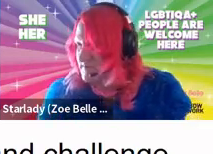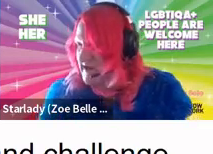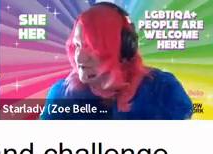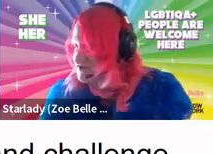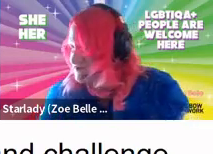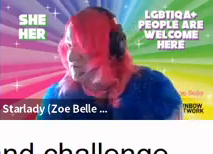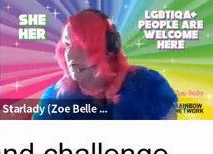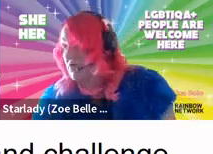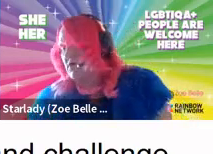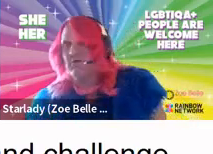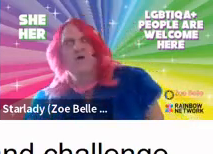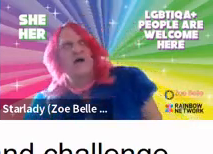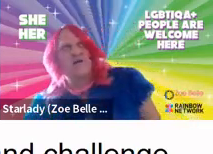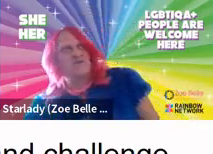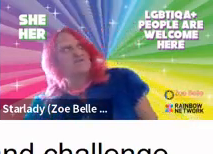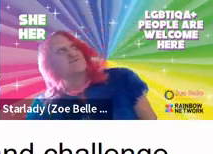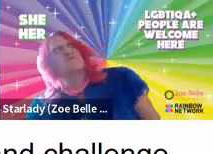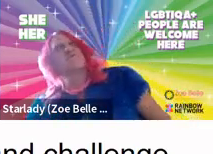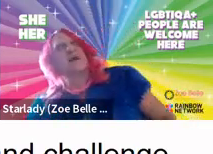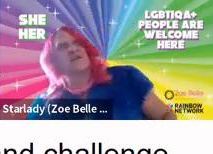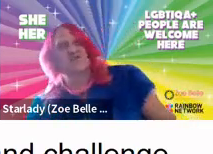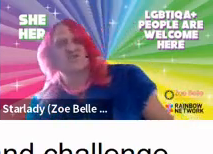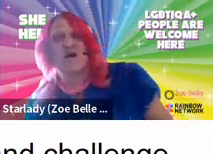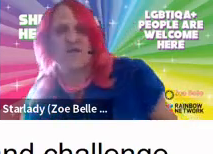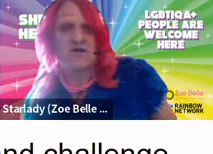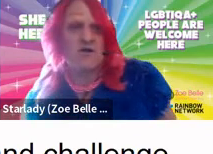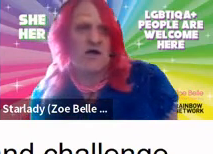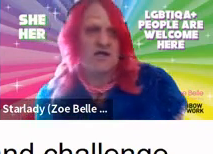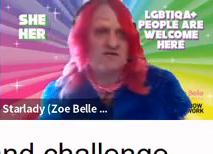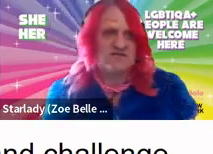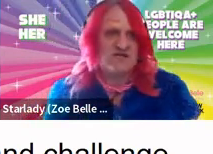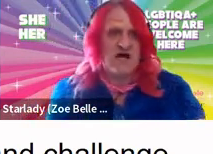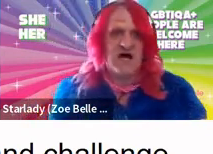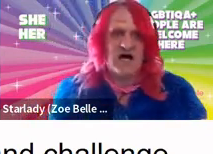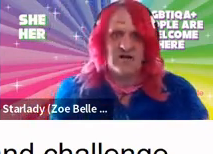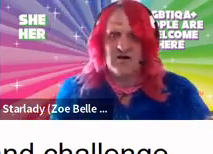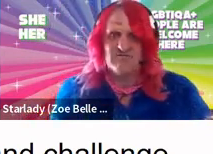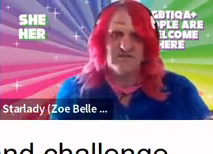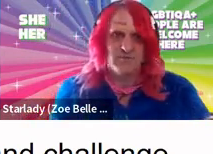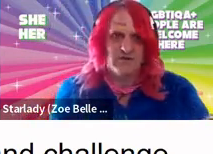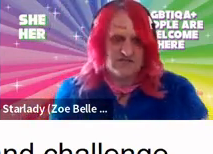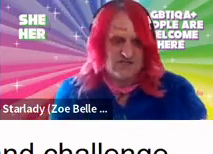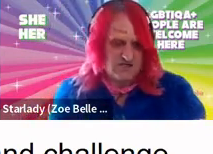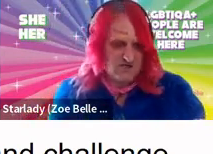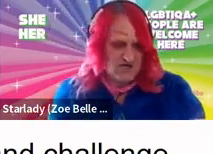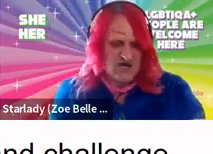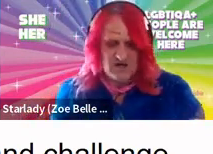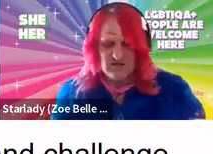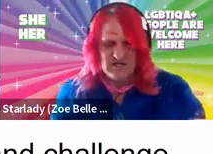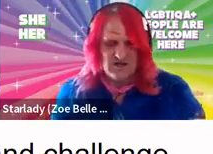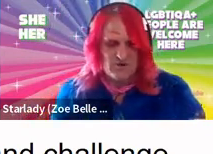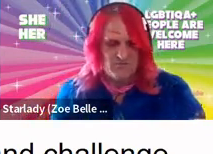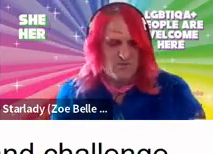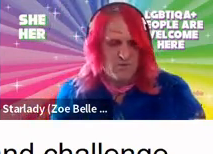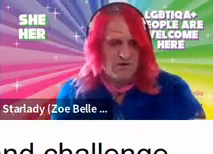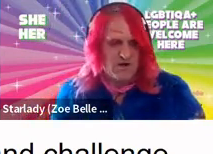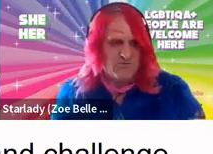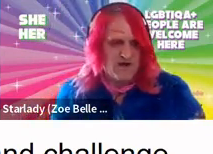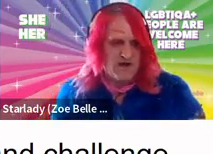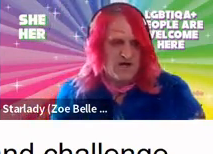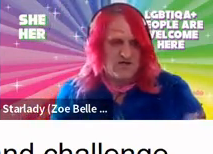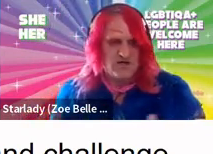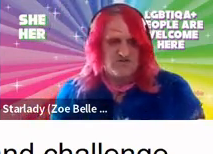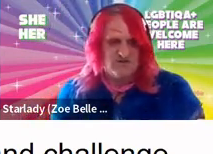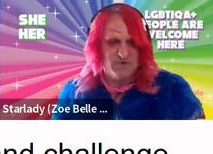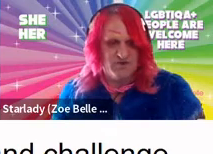of discrimination or having to manage other clients' uncomfortability. I don't think we'd be